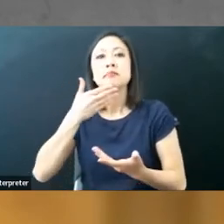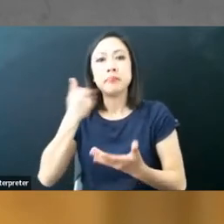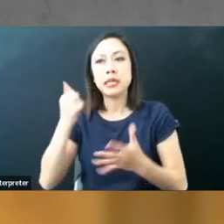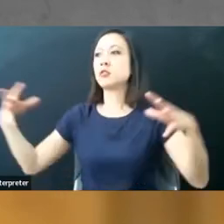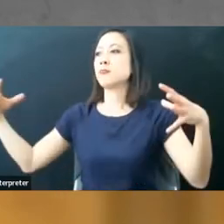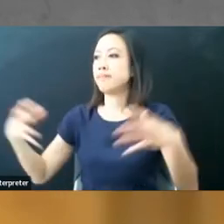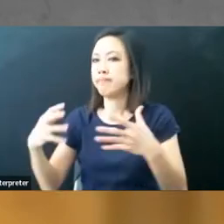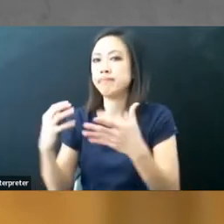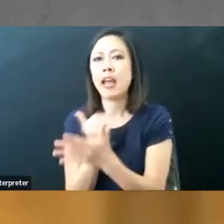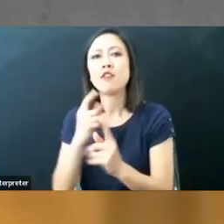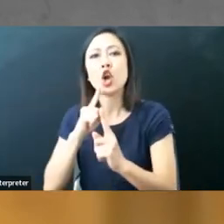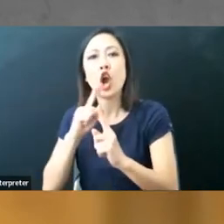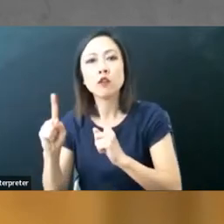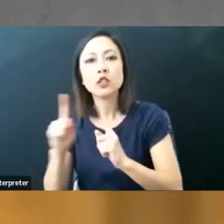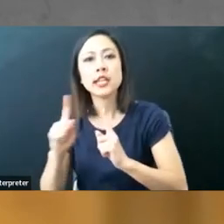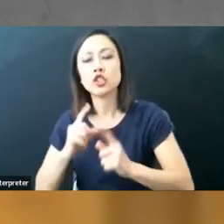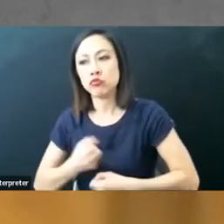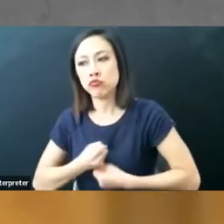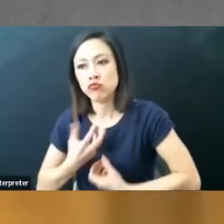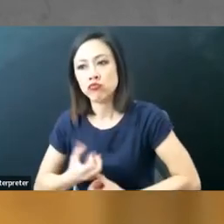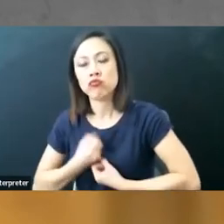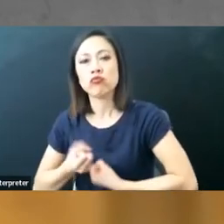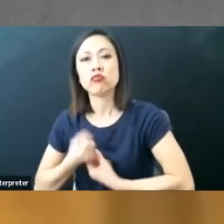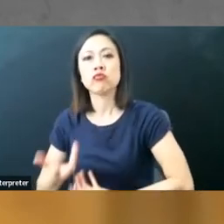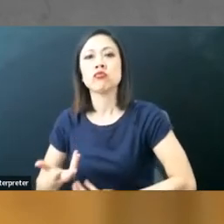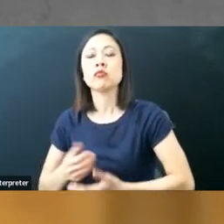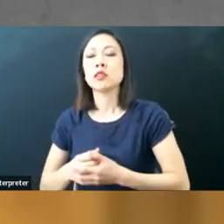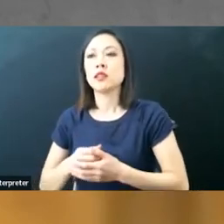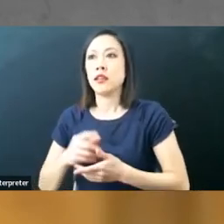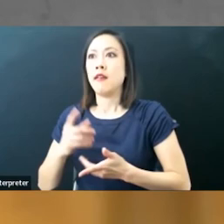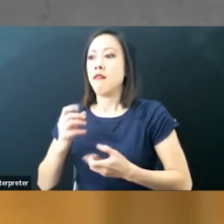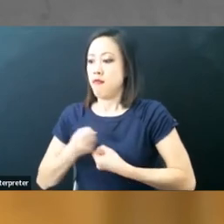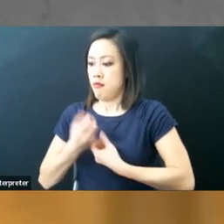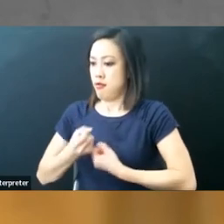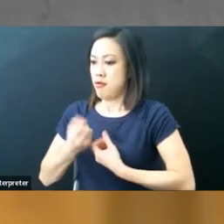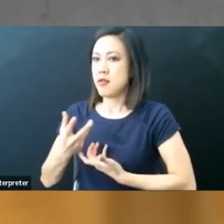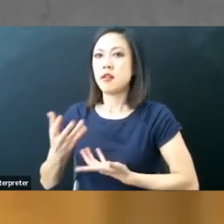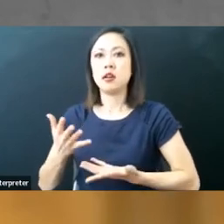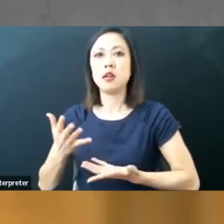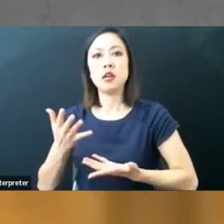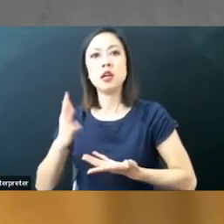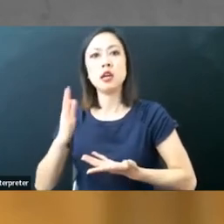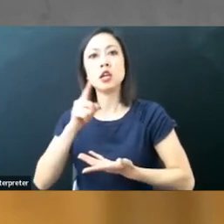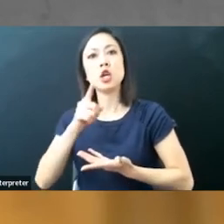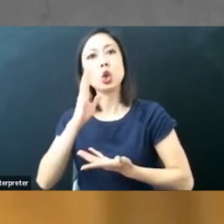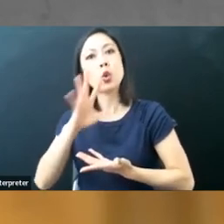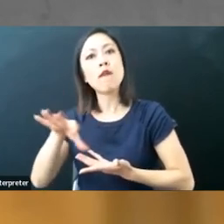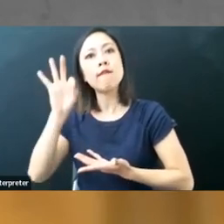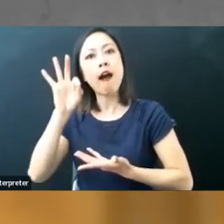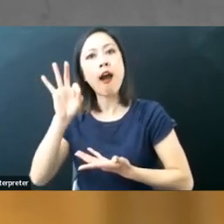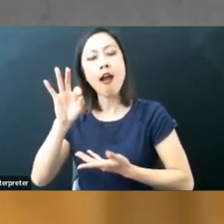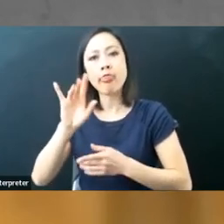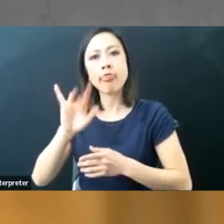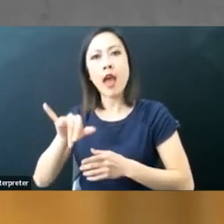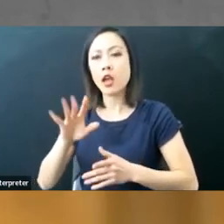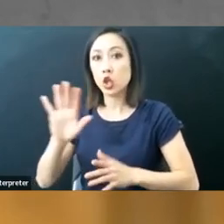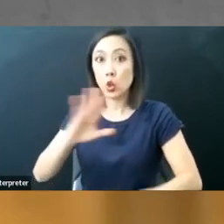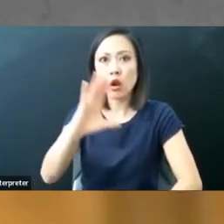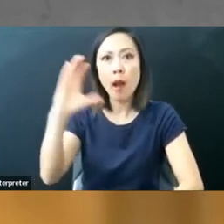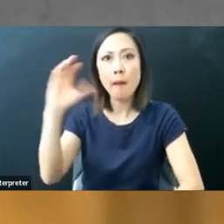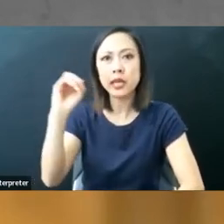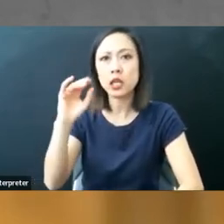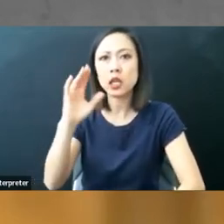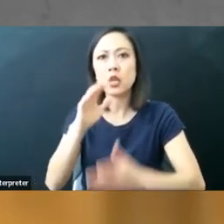that when you do, you're going to find that your company wants you to stay. It takes too long to